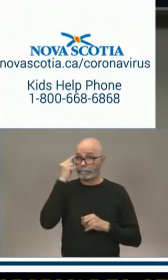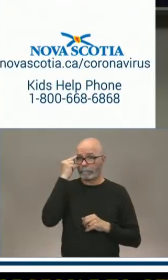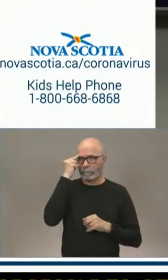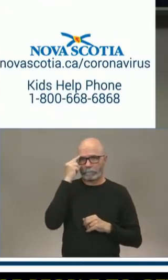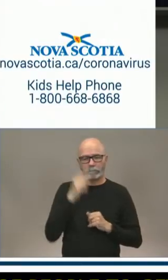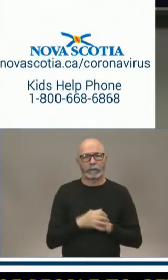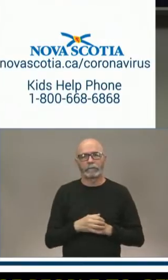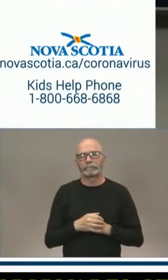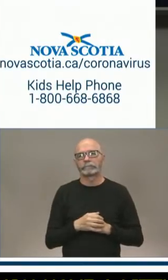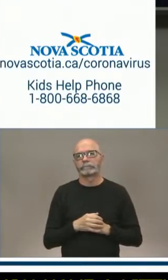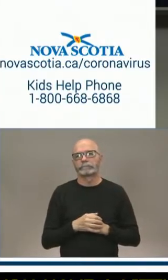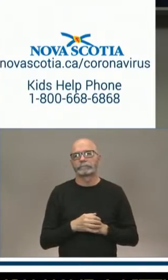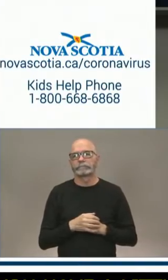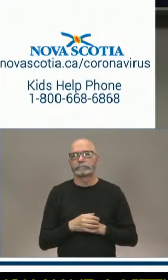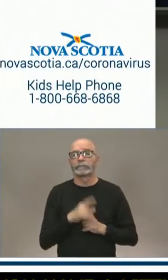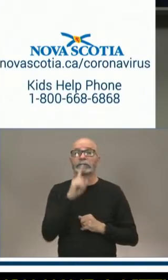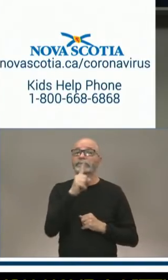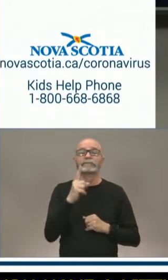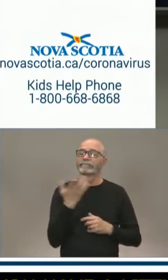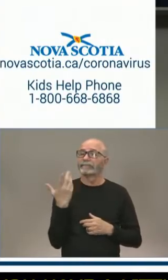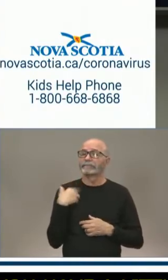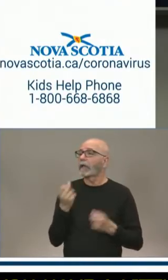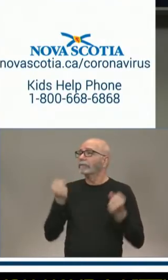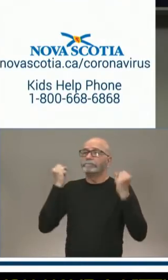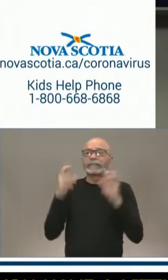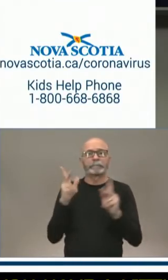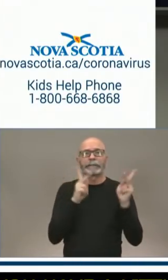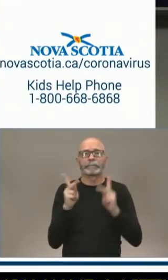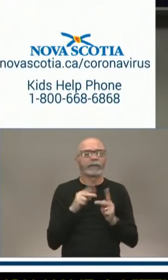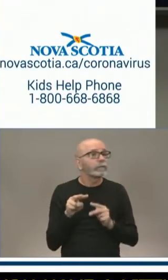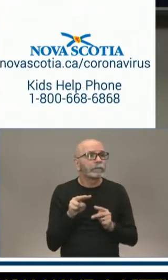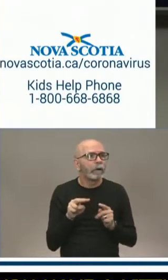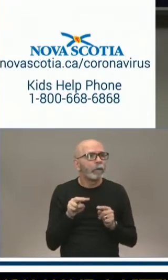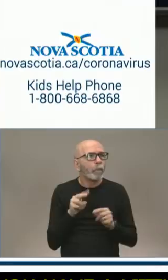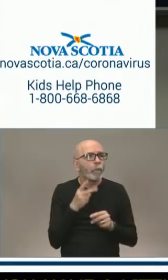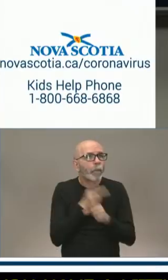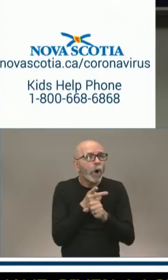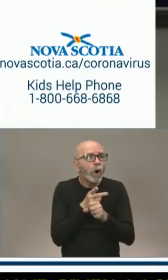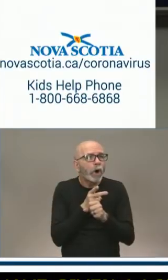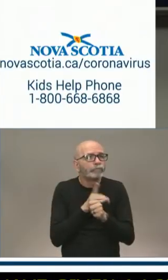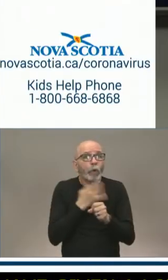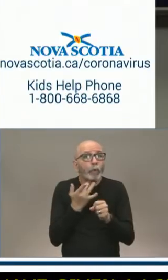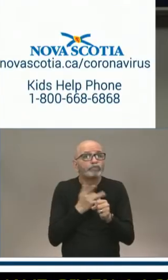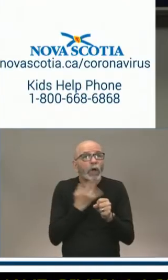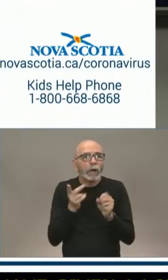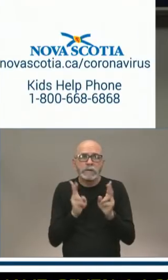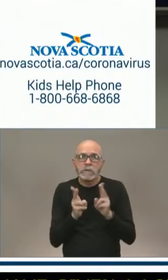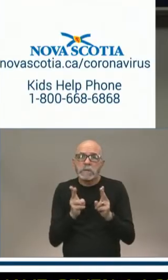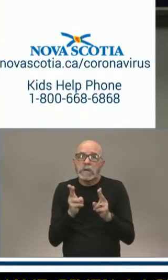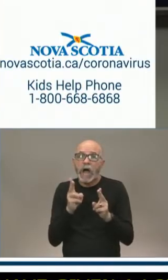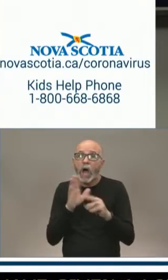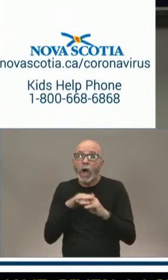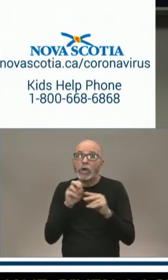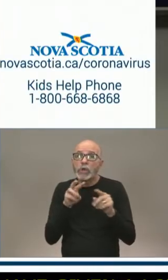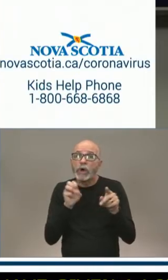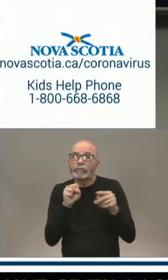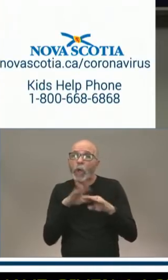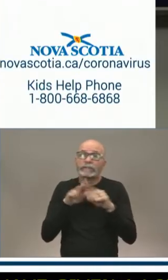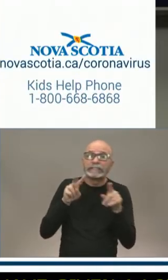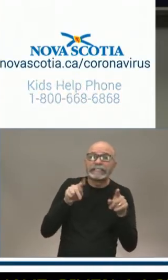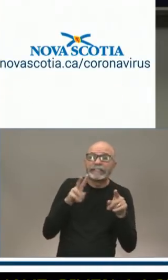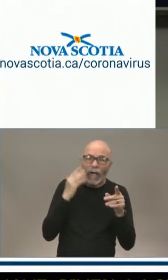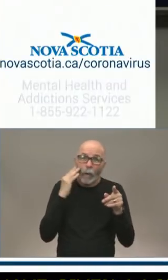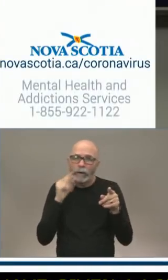Nova Scotians watch these briefings. If you do want more information at any time on our whole on